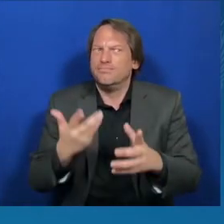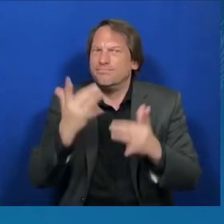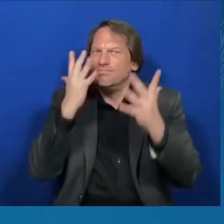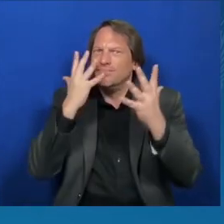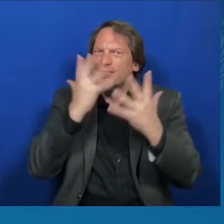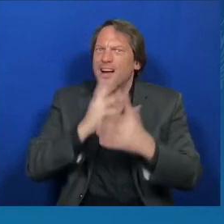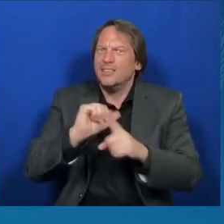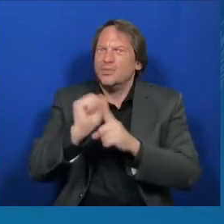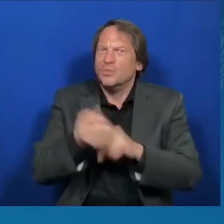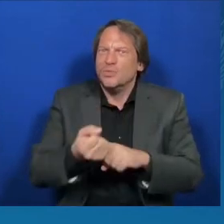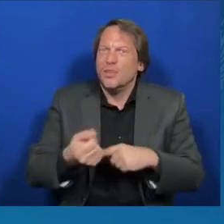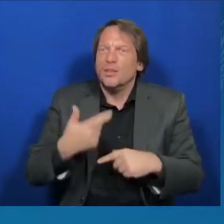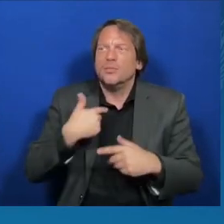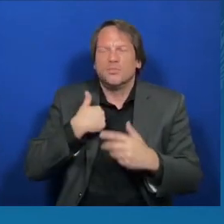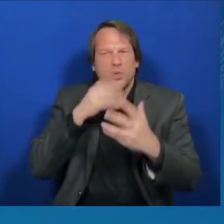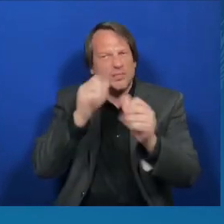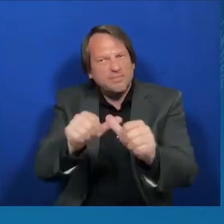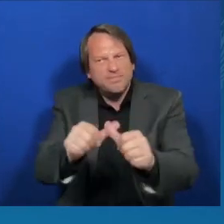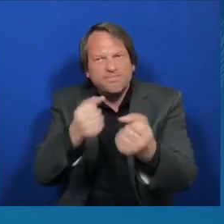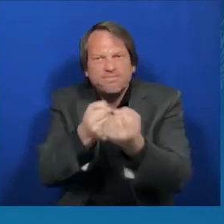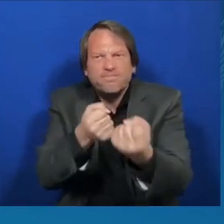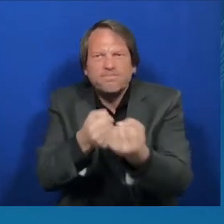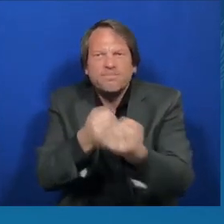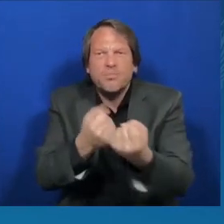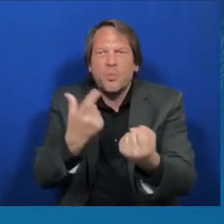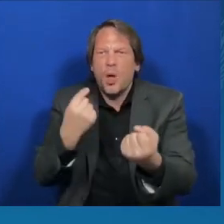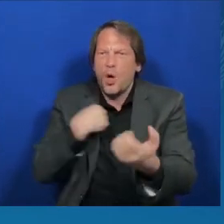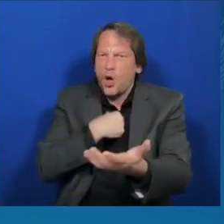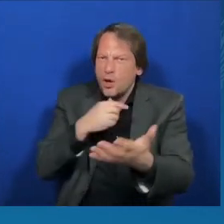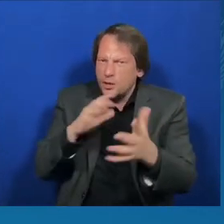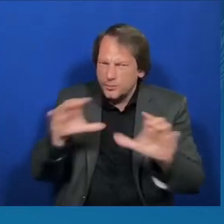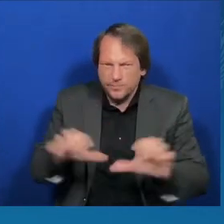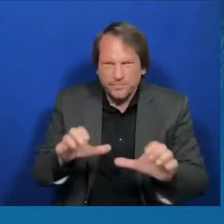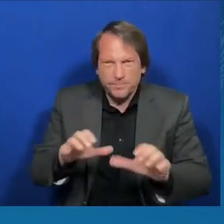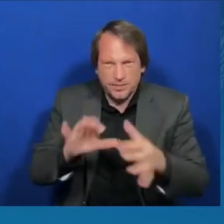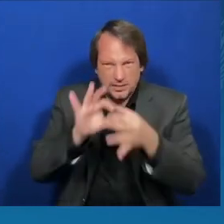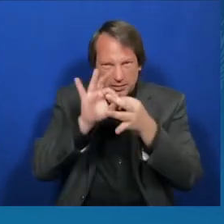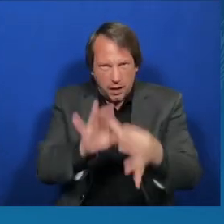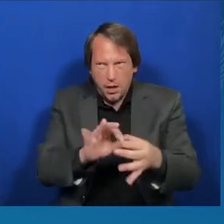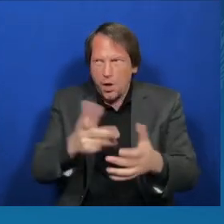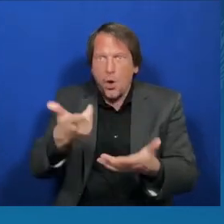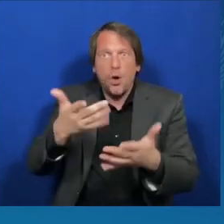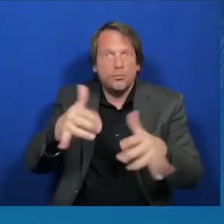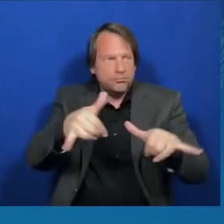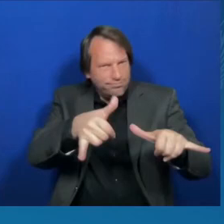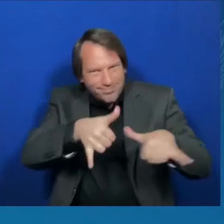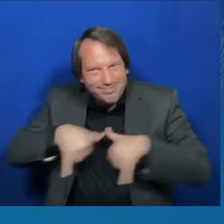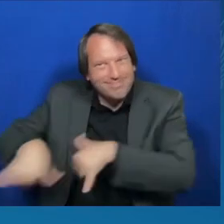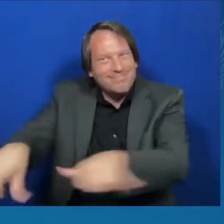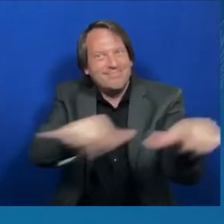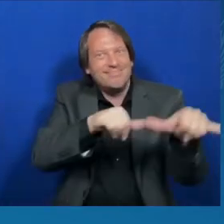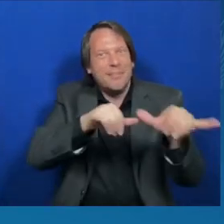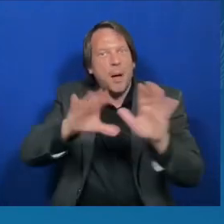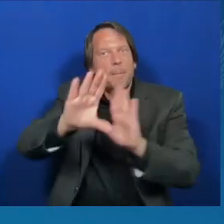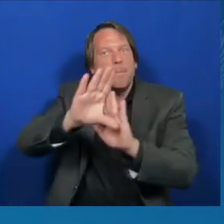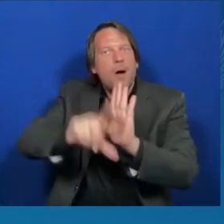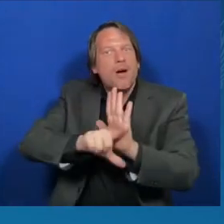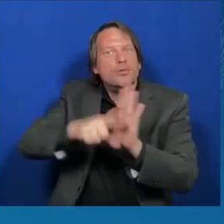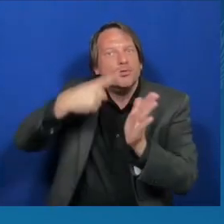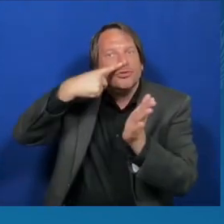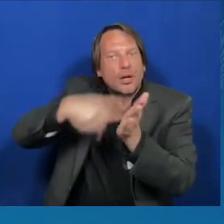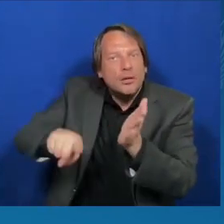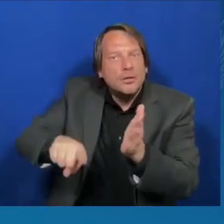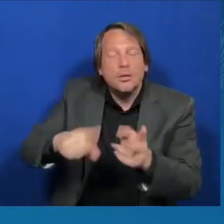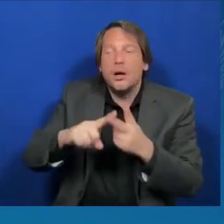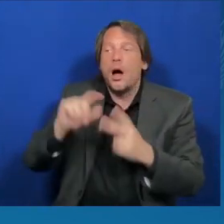an assault weapons ban, what we must continue to do to treat, diagnose, and treat trauma in our